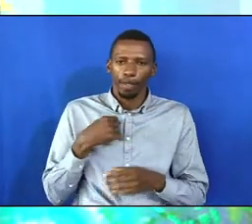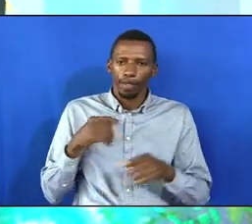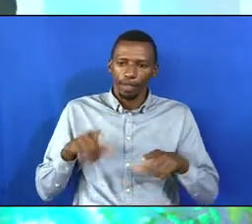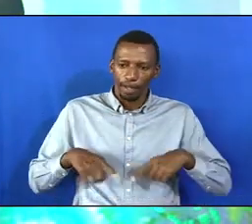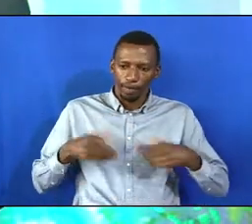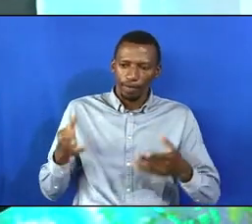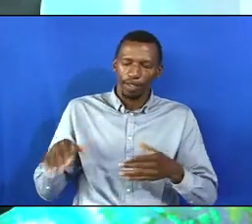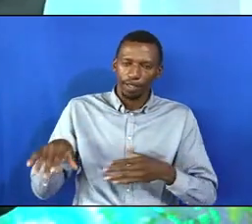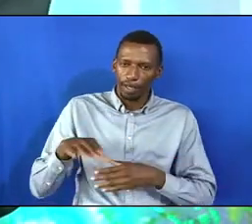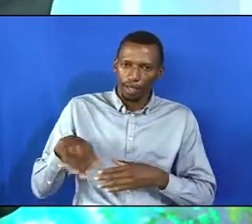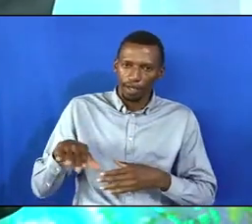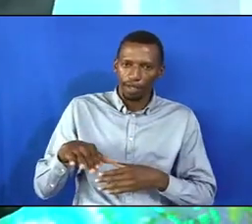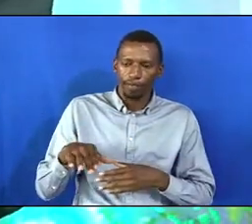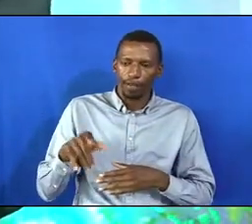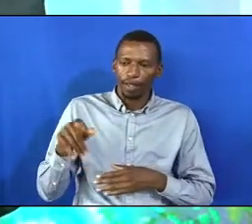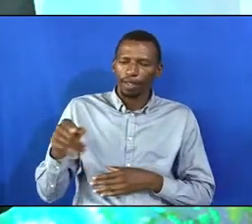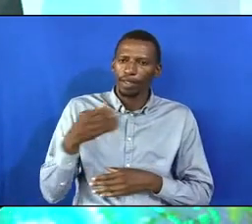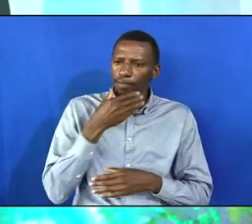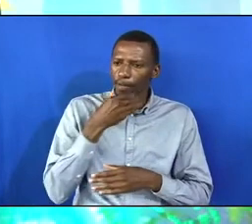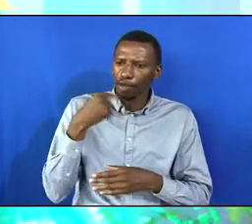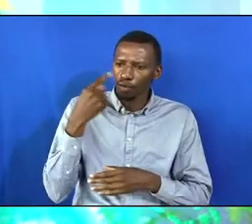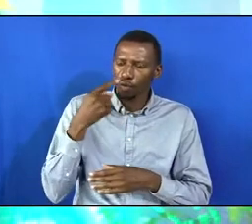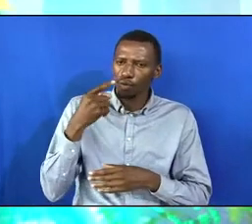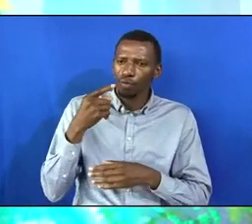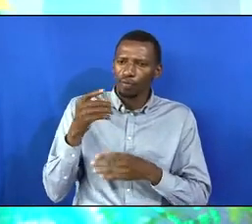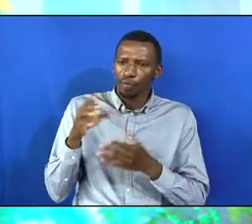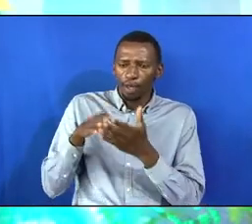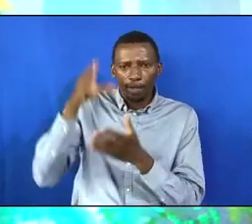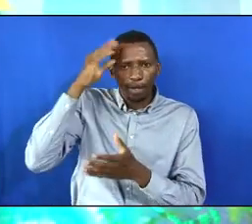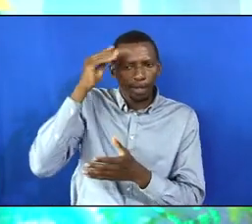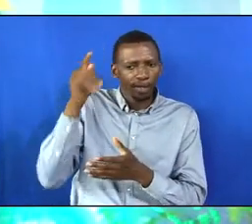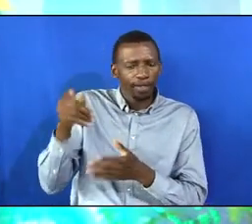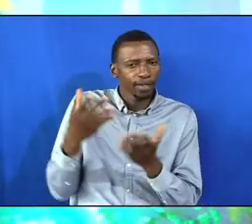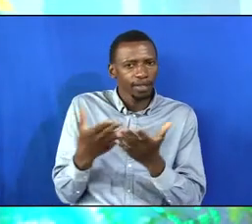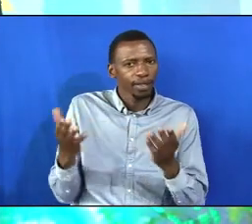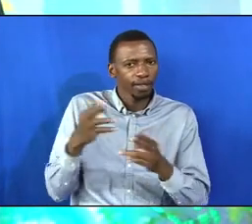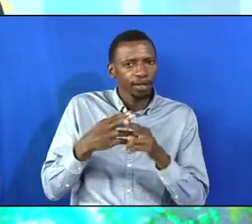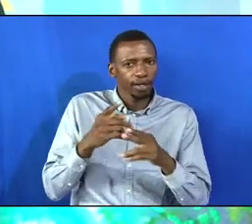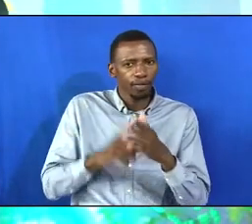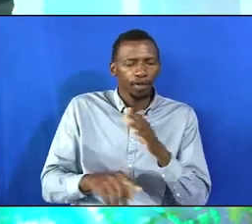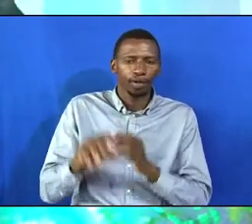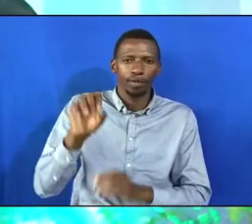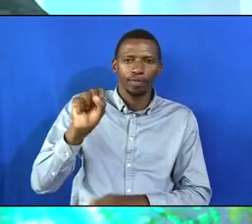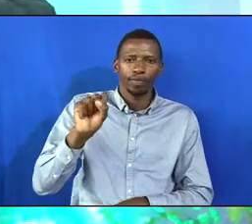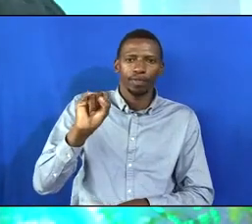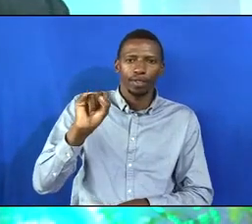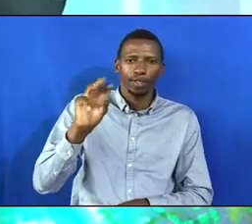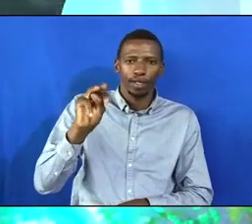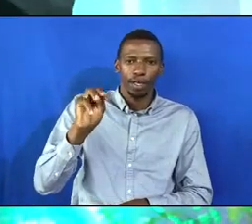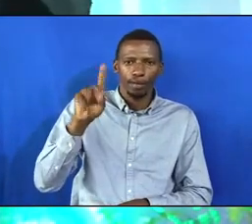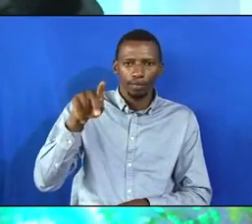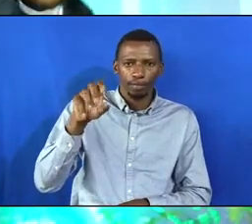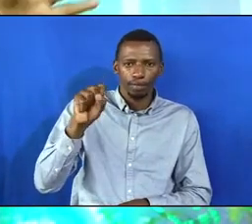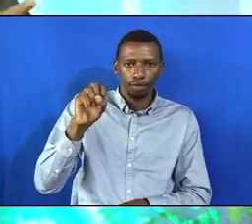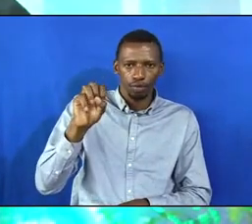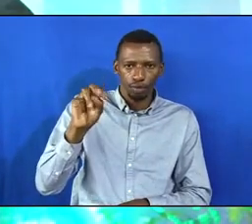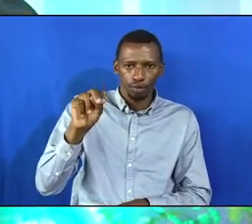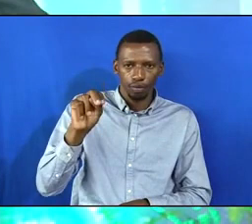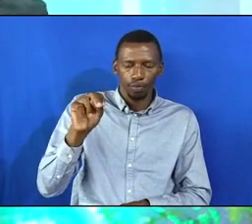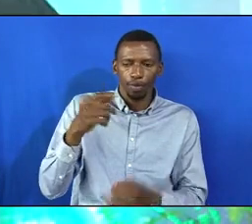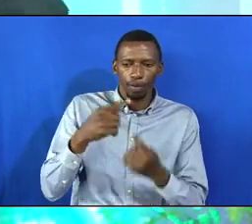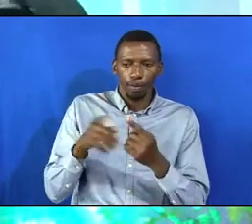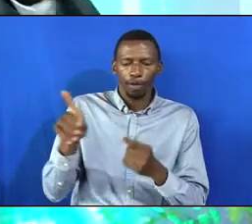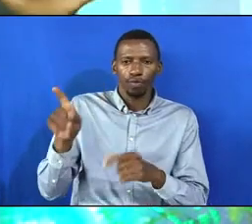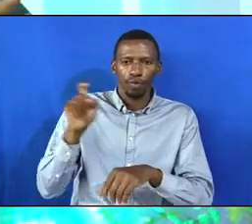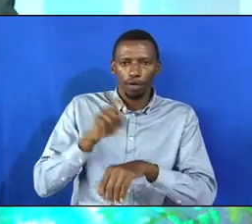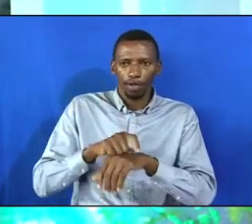that. So the man credited with that discovery is Simpson. At one time, his country,